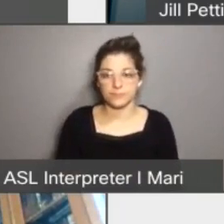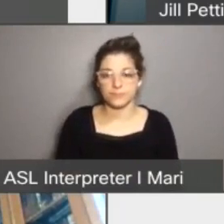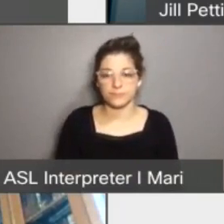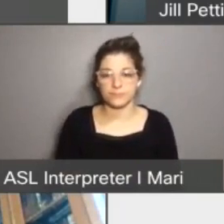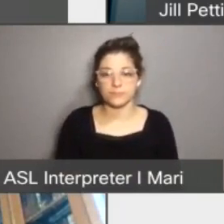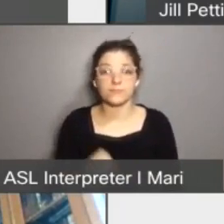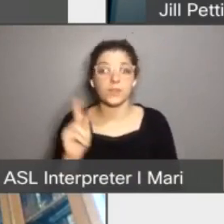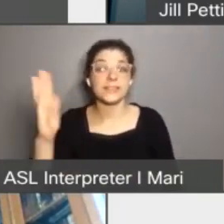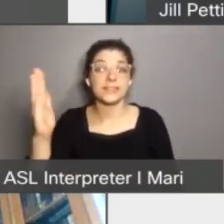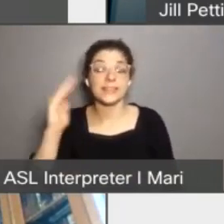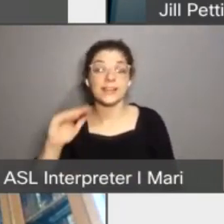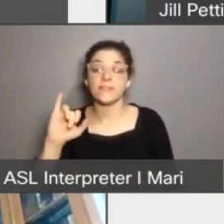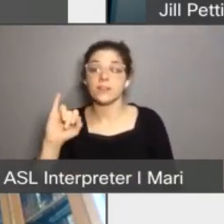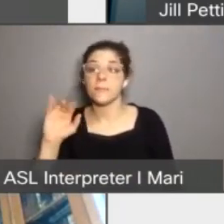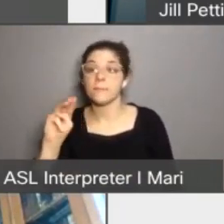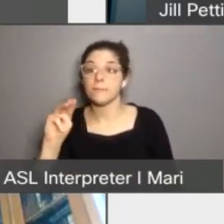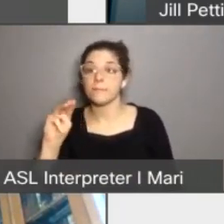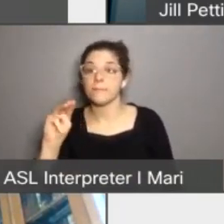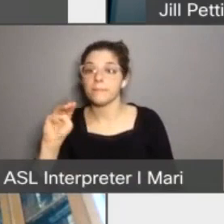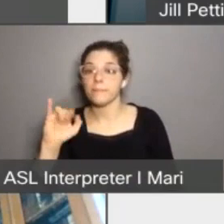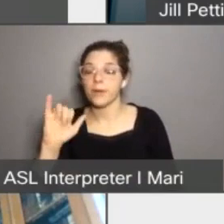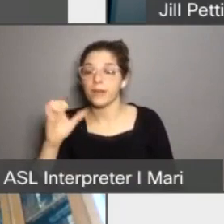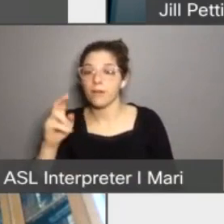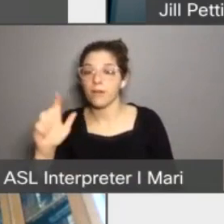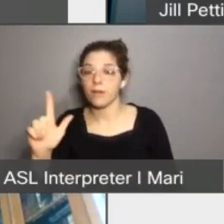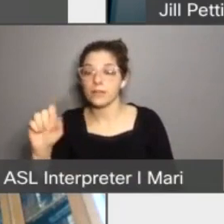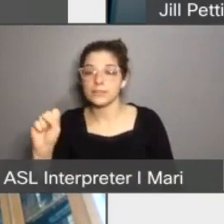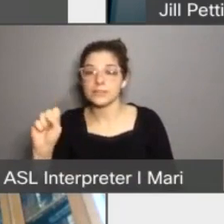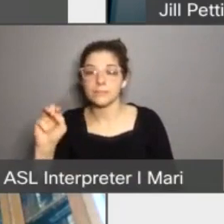Okay, next we have Michael Smith.